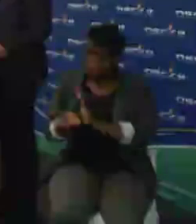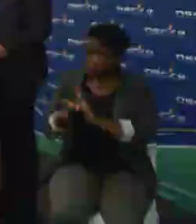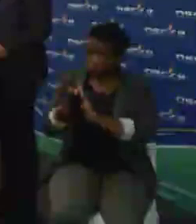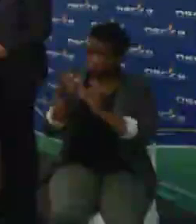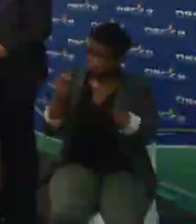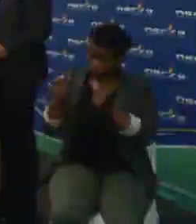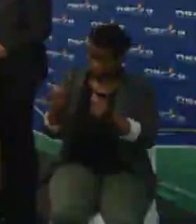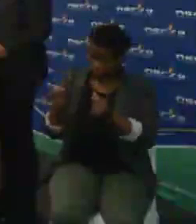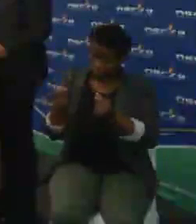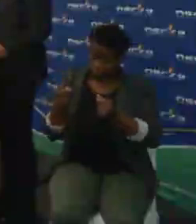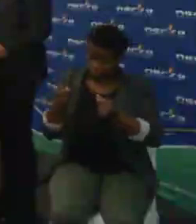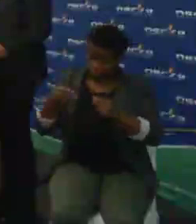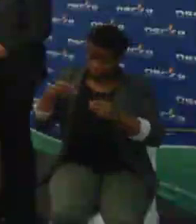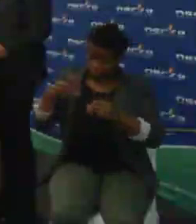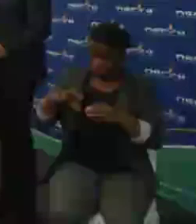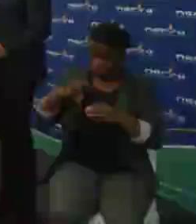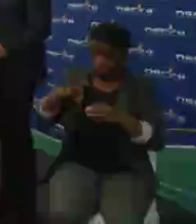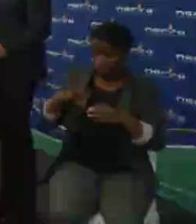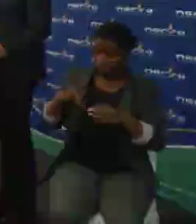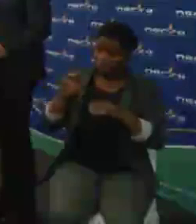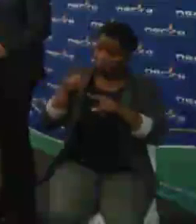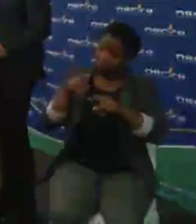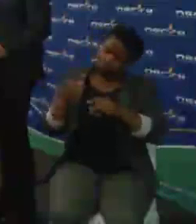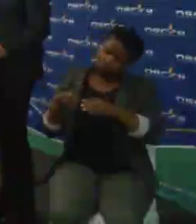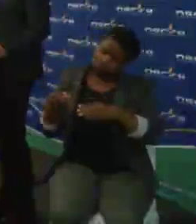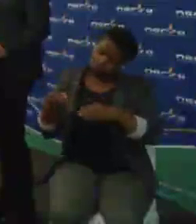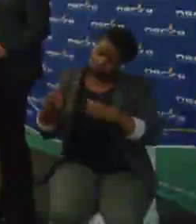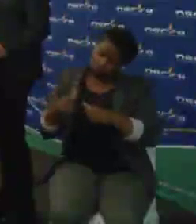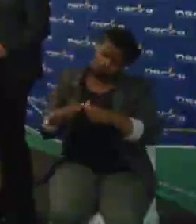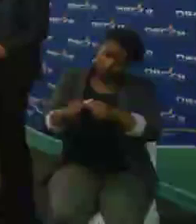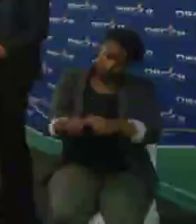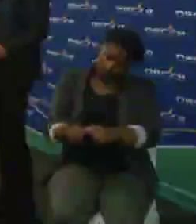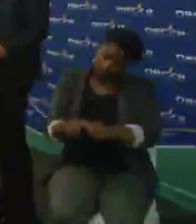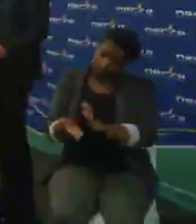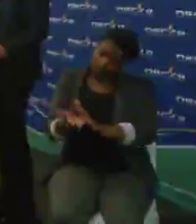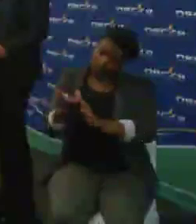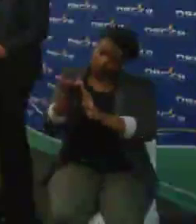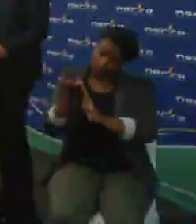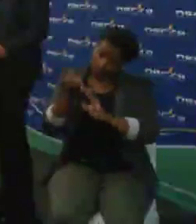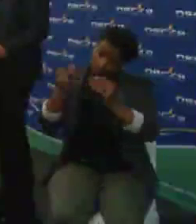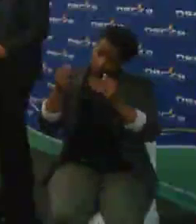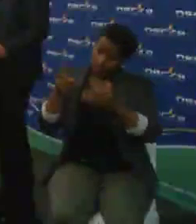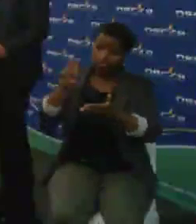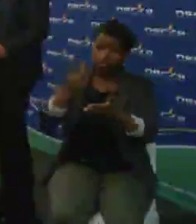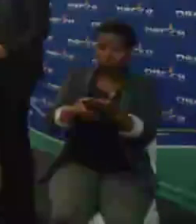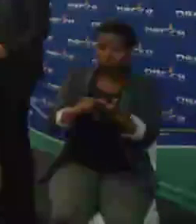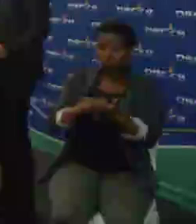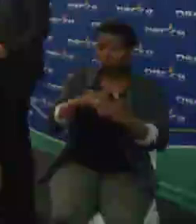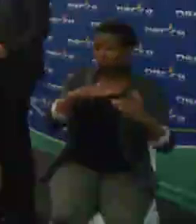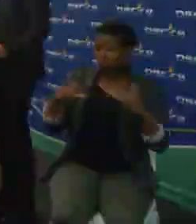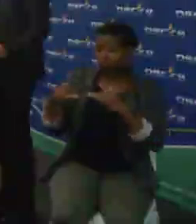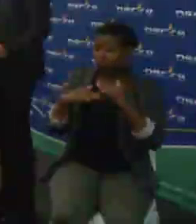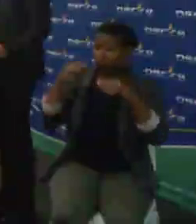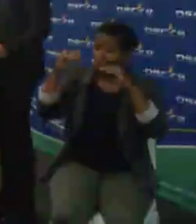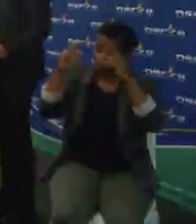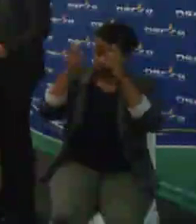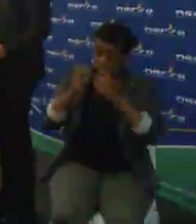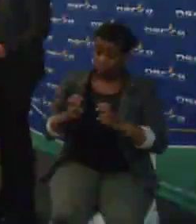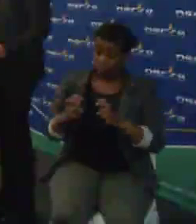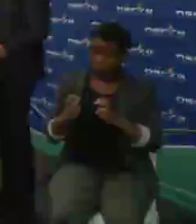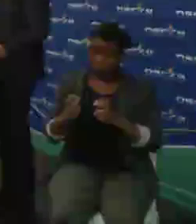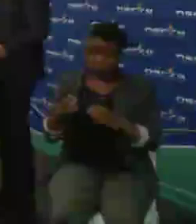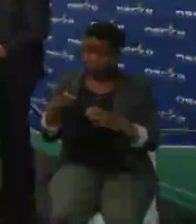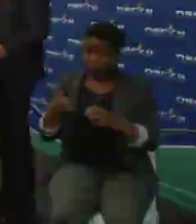in weaker revenues, it may lead to even higher and increasingly unsustainable debt levels at Eskom, which stood at